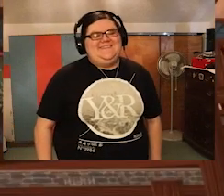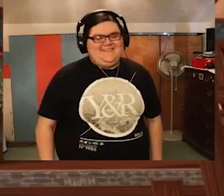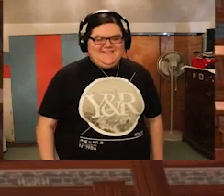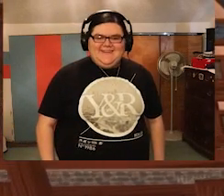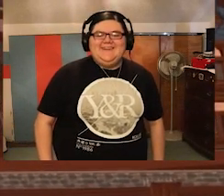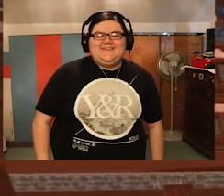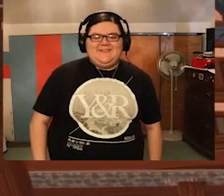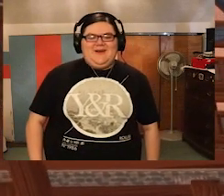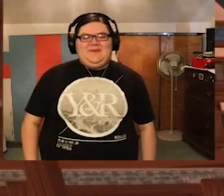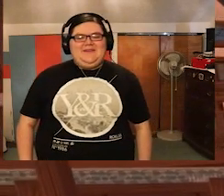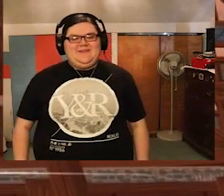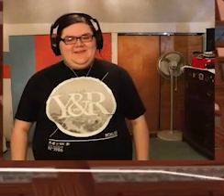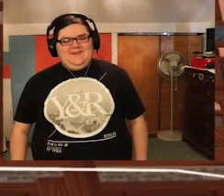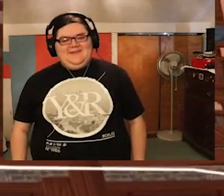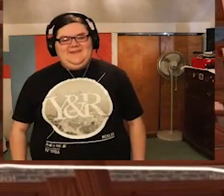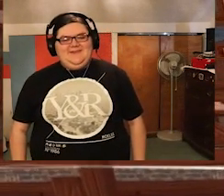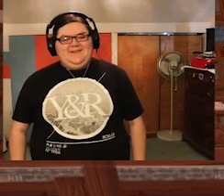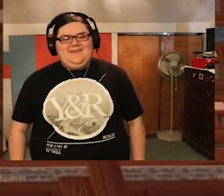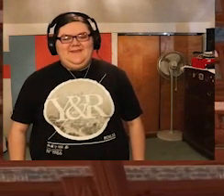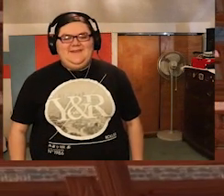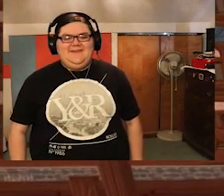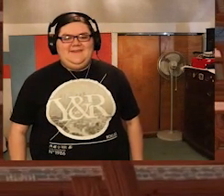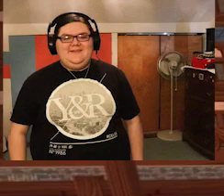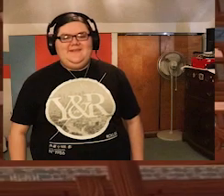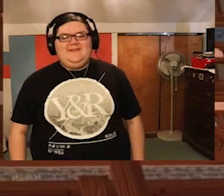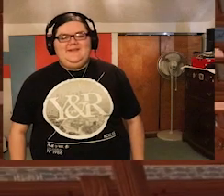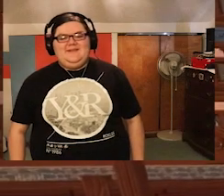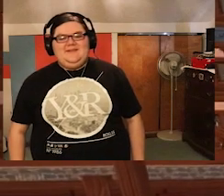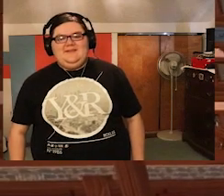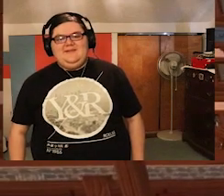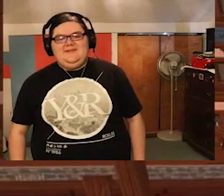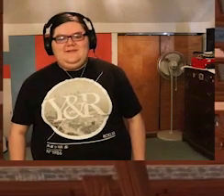Right, Bez. Oh, right. Eagle. Good job, Bez.